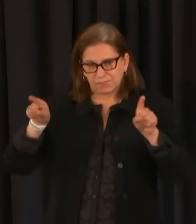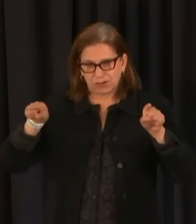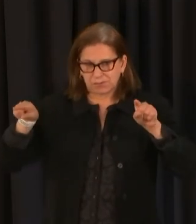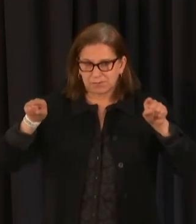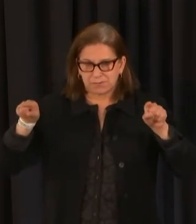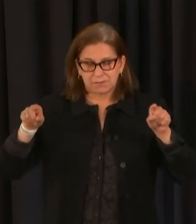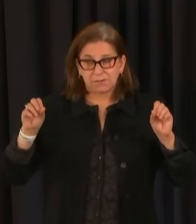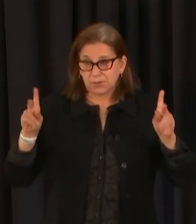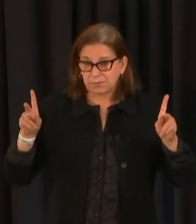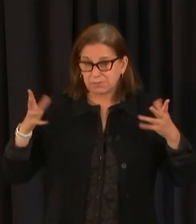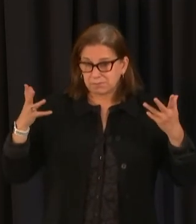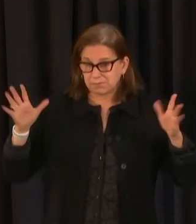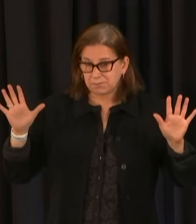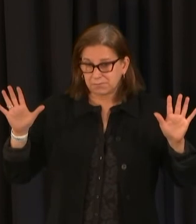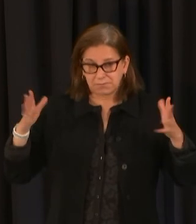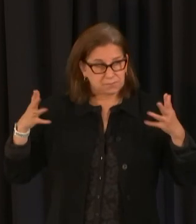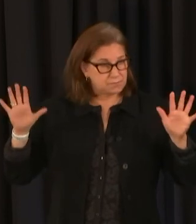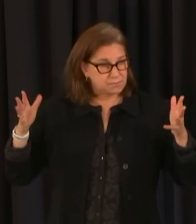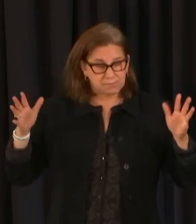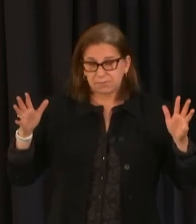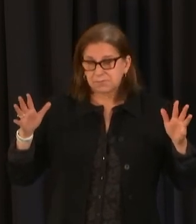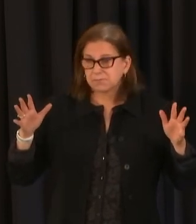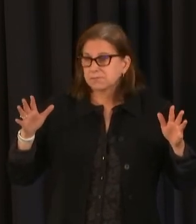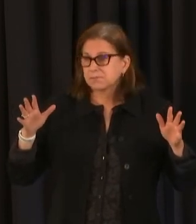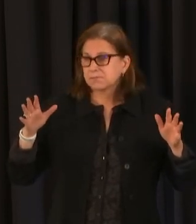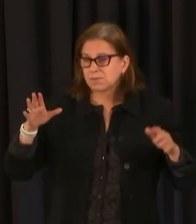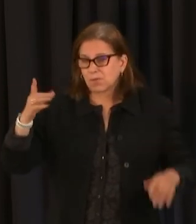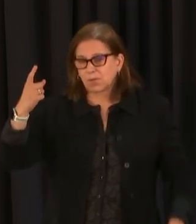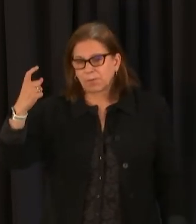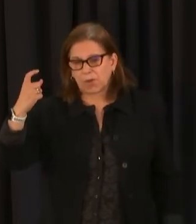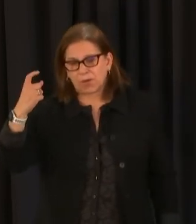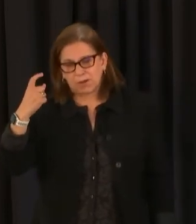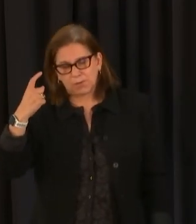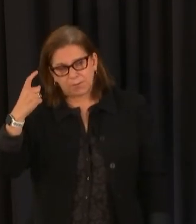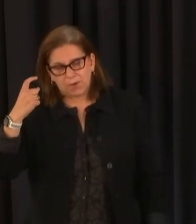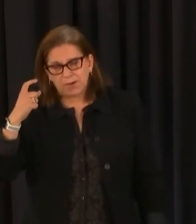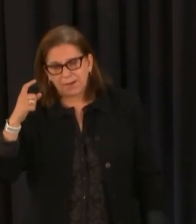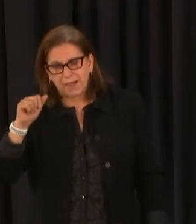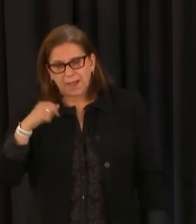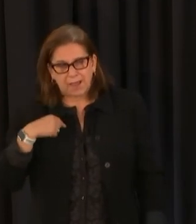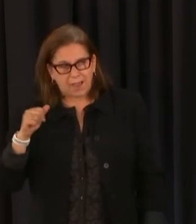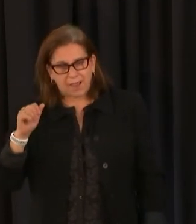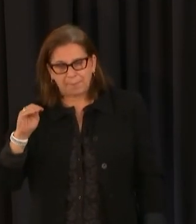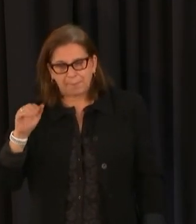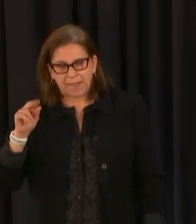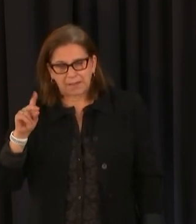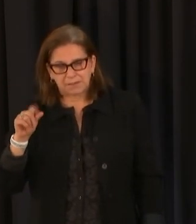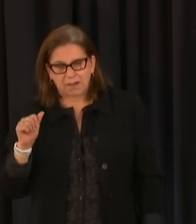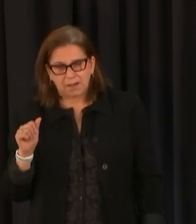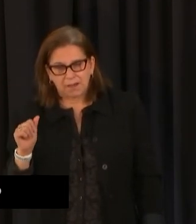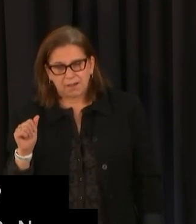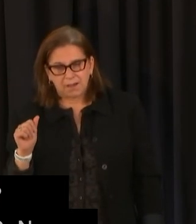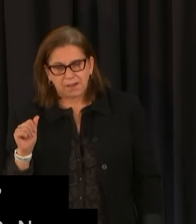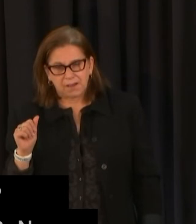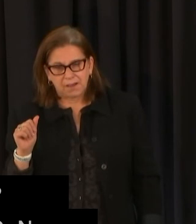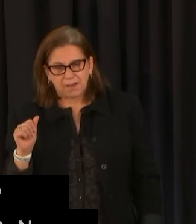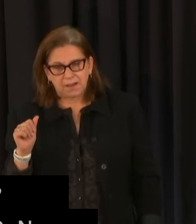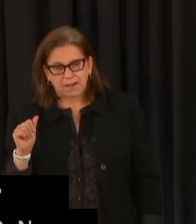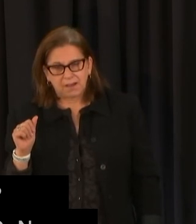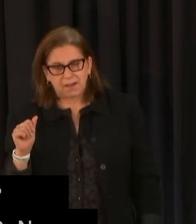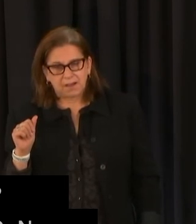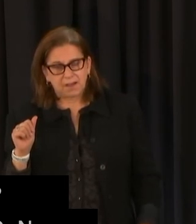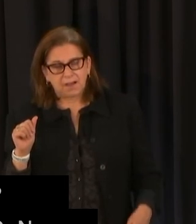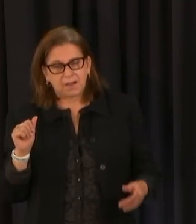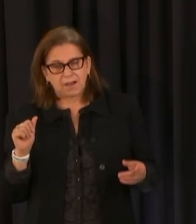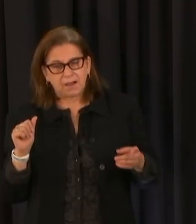Okay. Yes, Amanda? Just a final question. Would you consider ending your